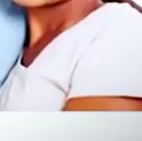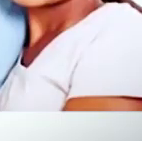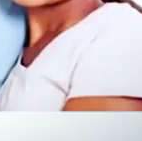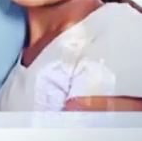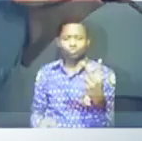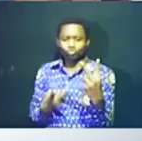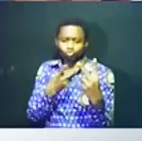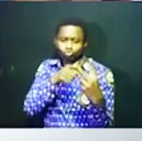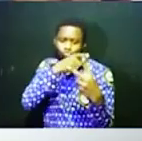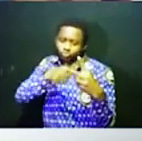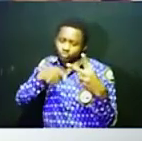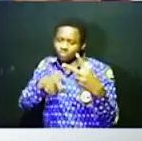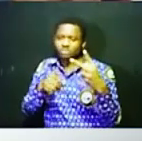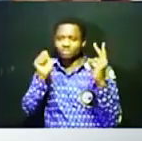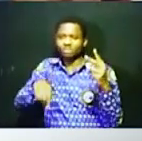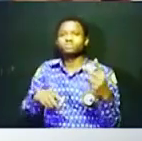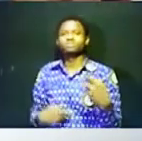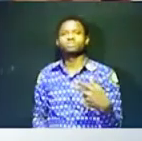We